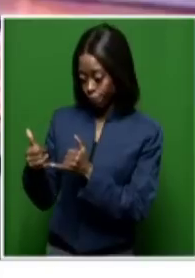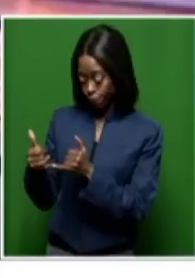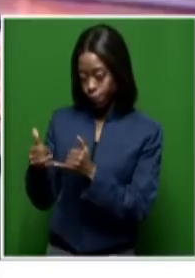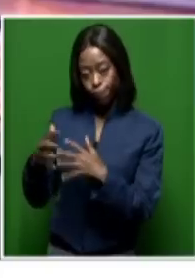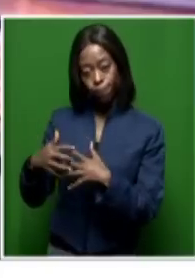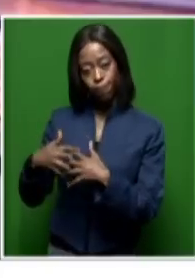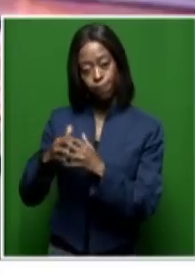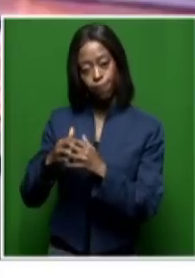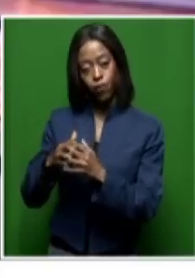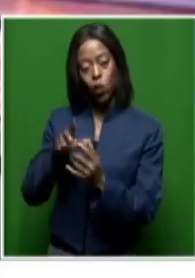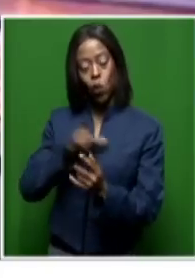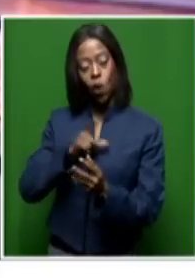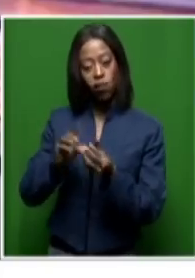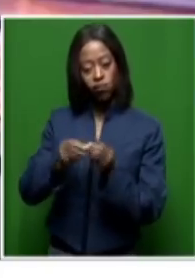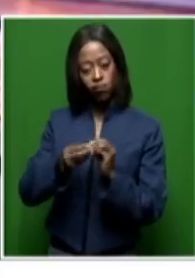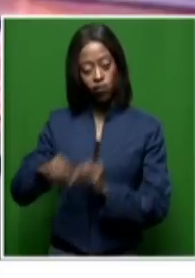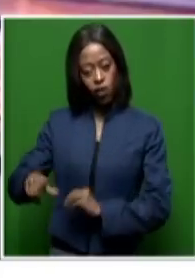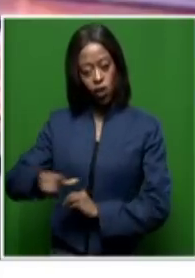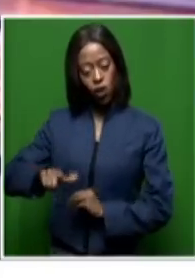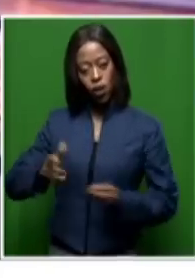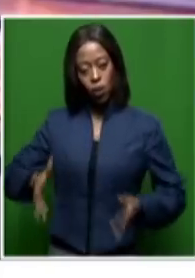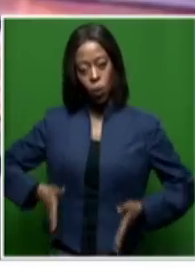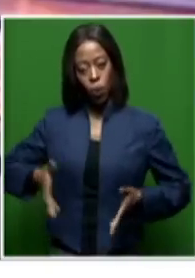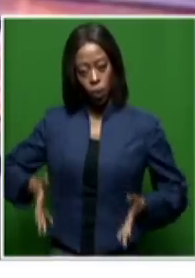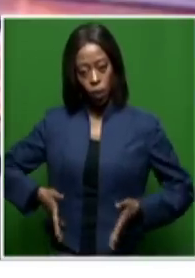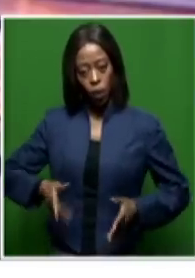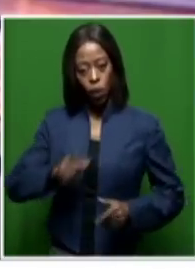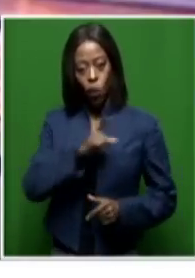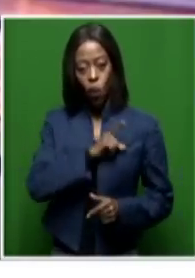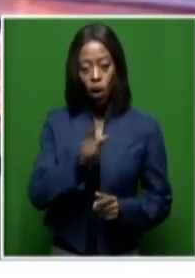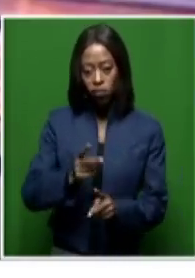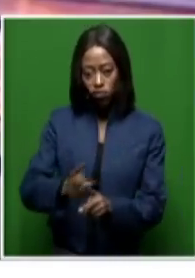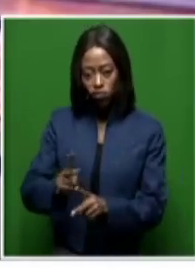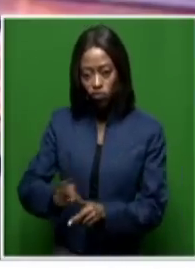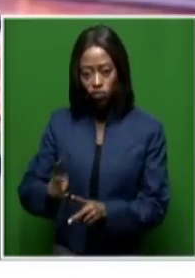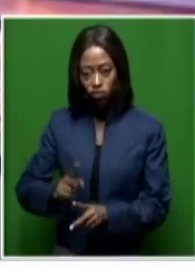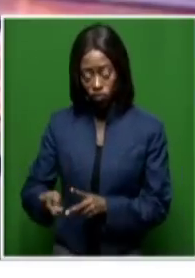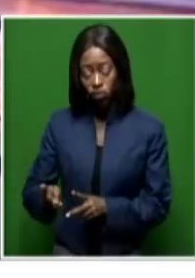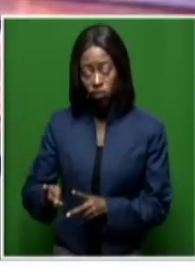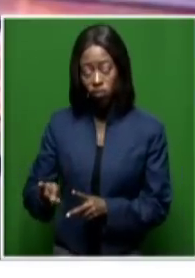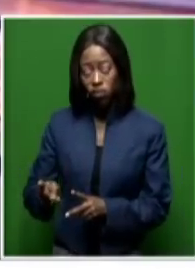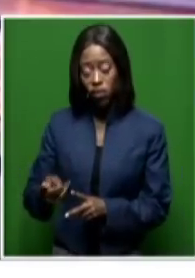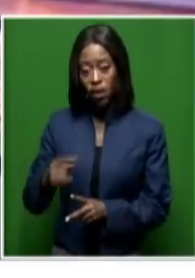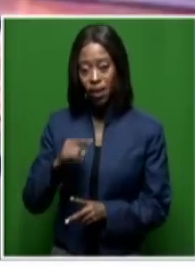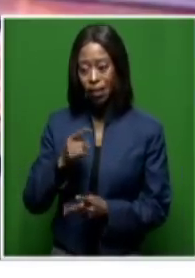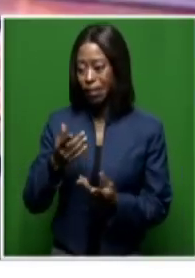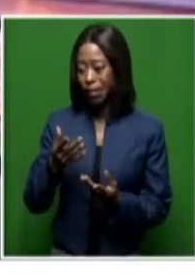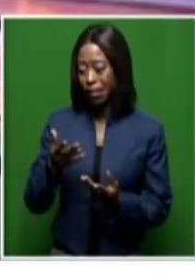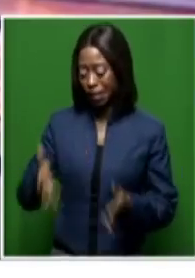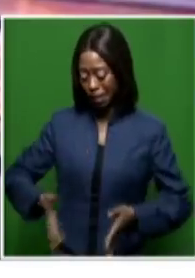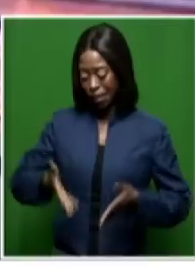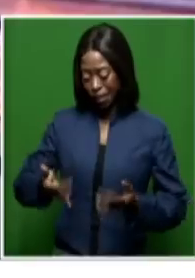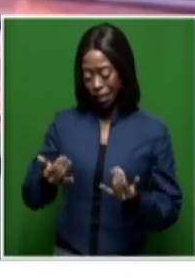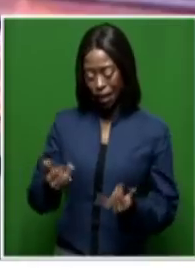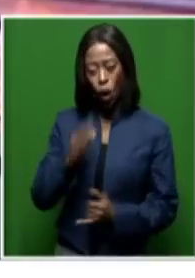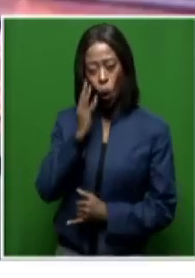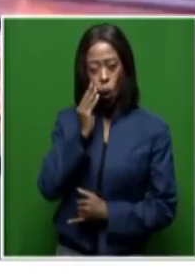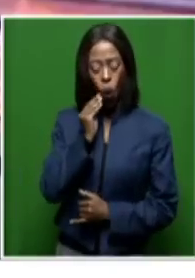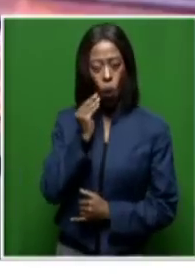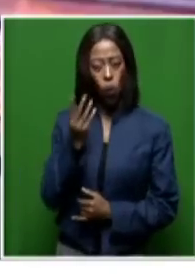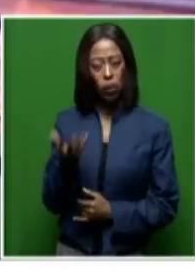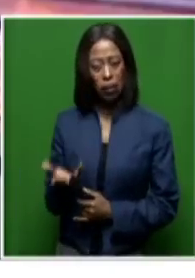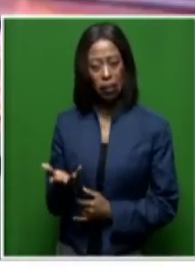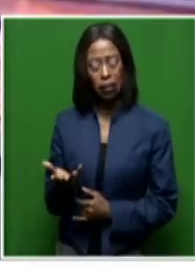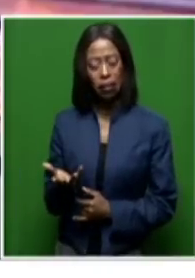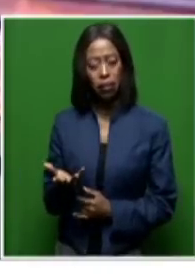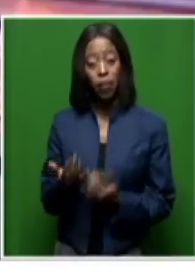trains to upscale our rolling stock as it was aging. We are